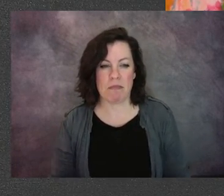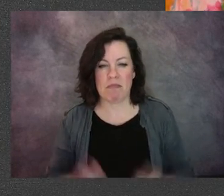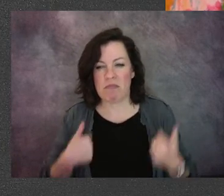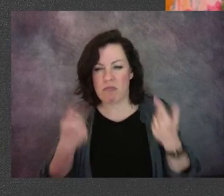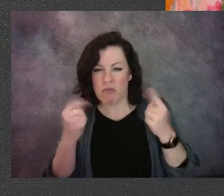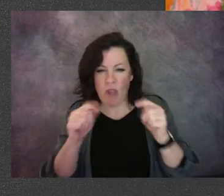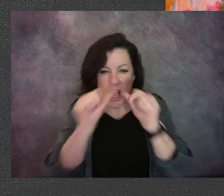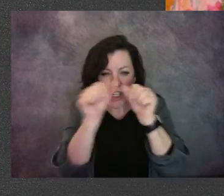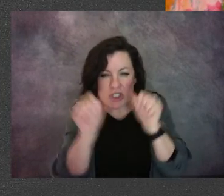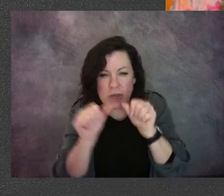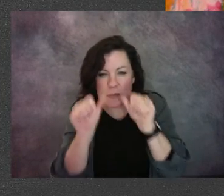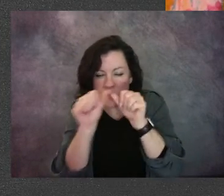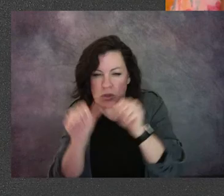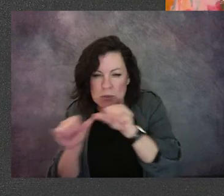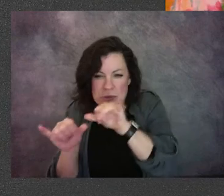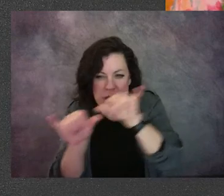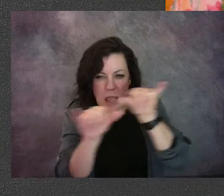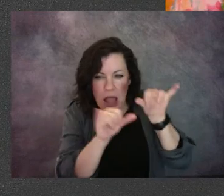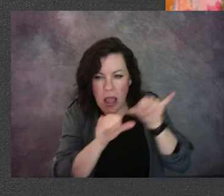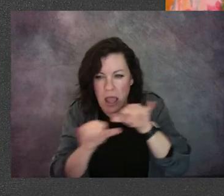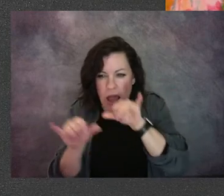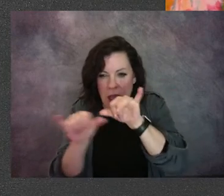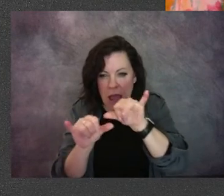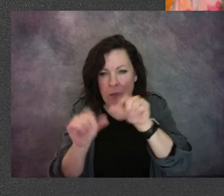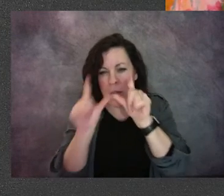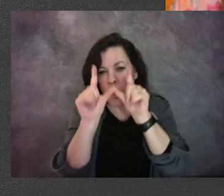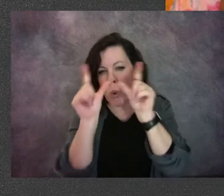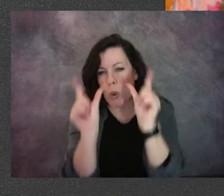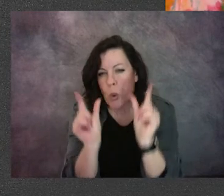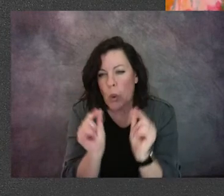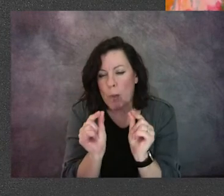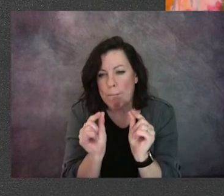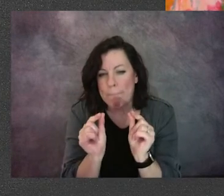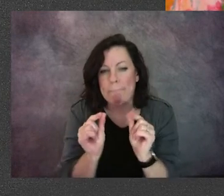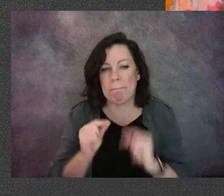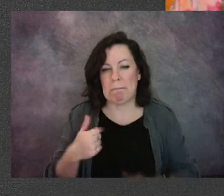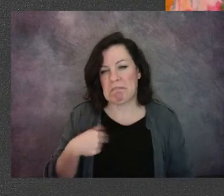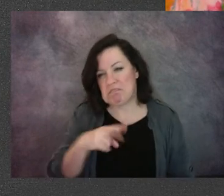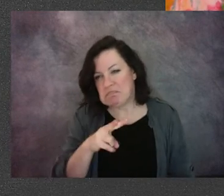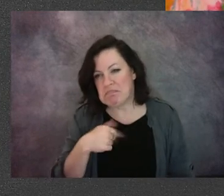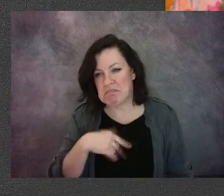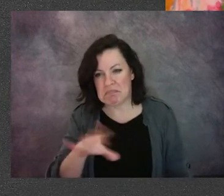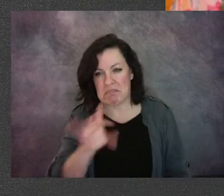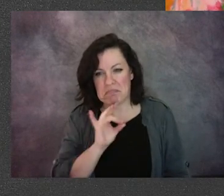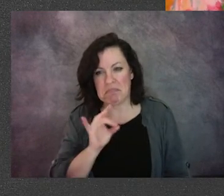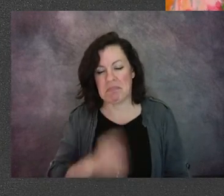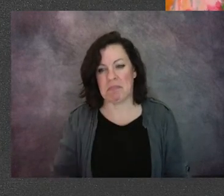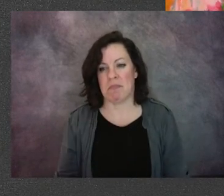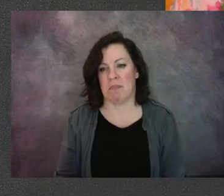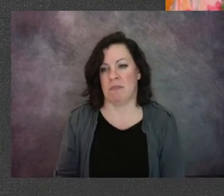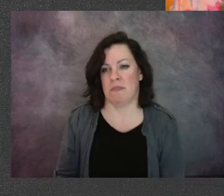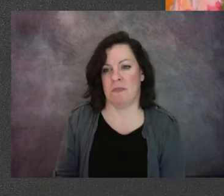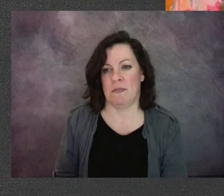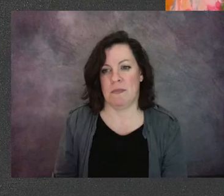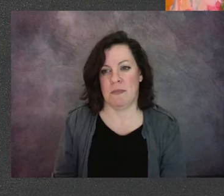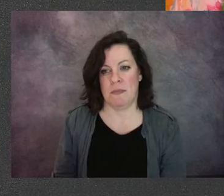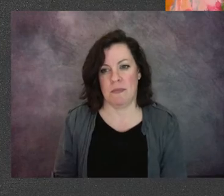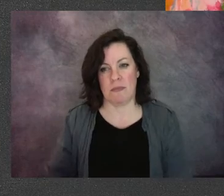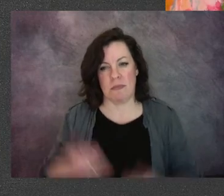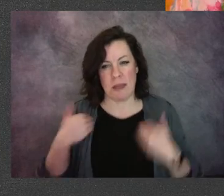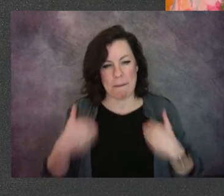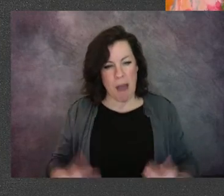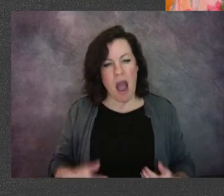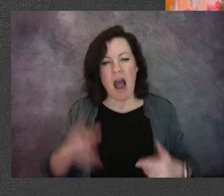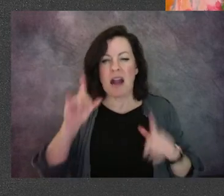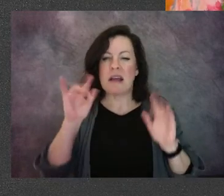These are all kind of the same sort of shape. They're all slightly different, but they all are like a teardrop shape. Maybe that's